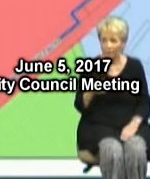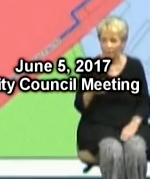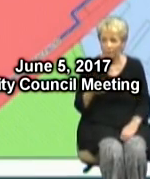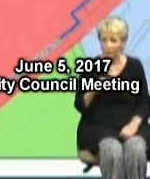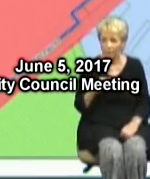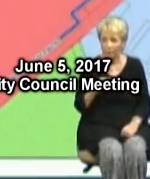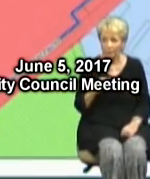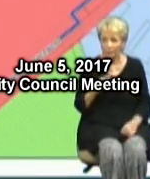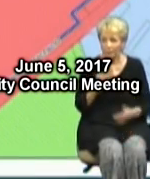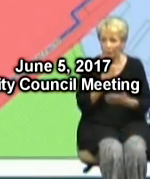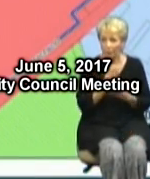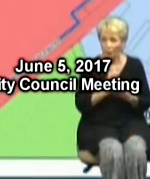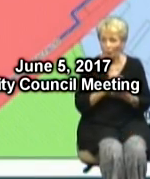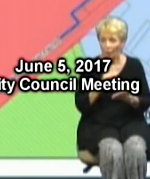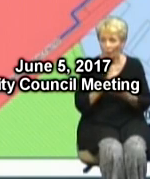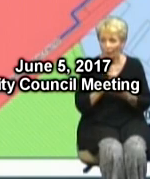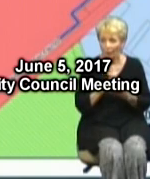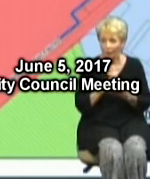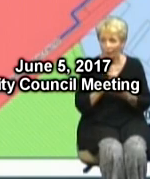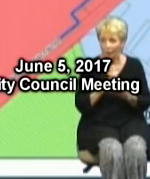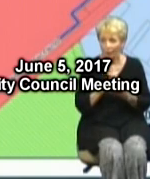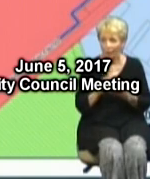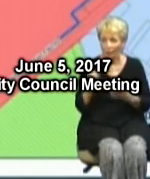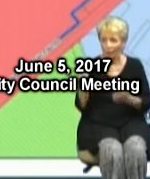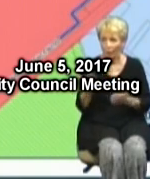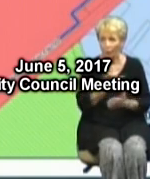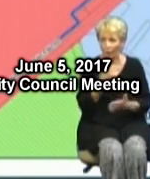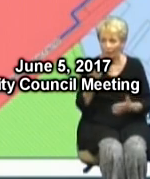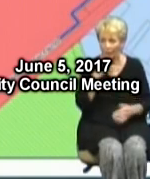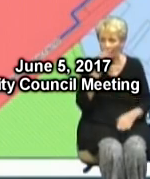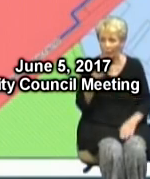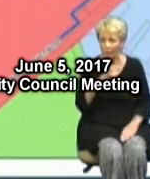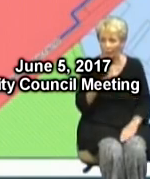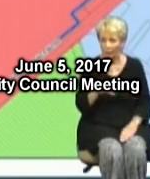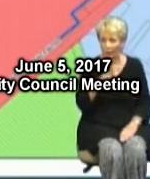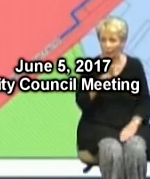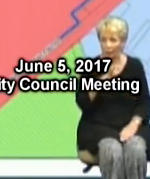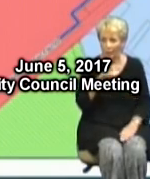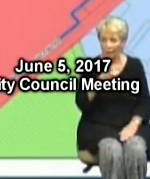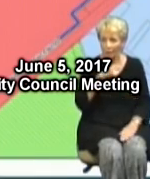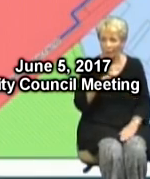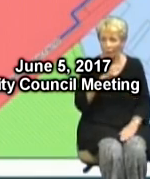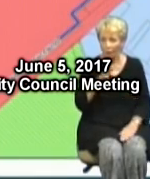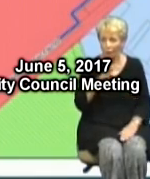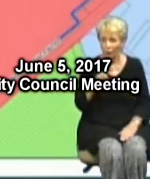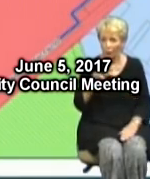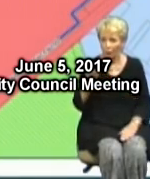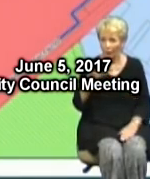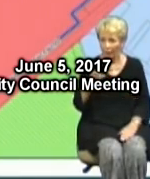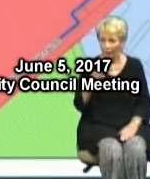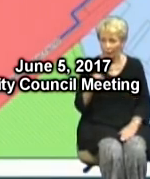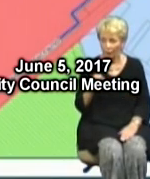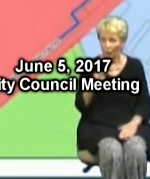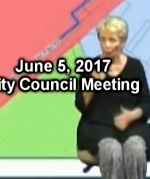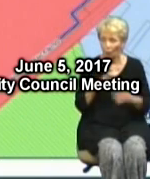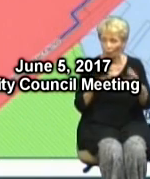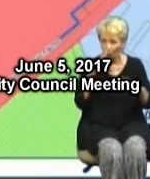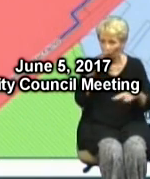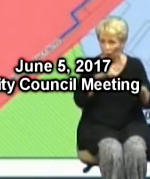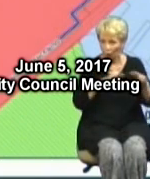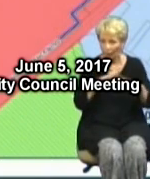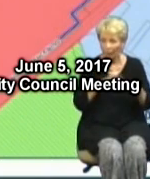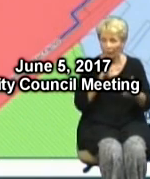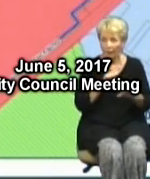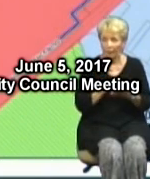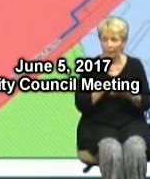a portion of the entire tract in blue is a 37.42 acre tract, and what we are looking at, Chad, if you can go